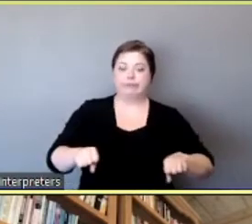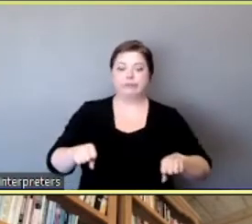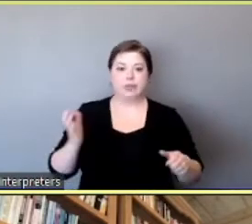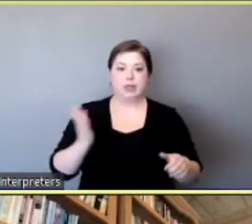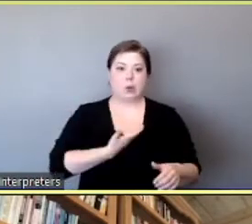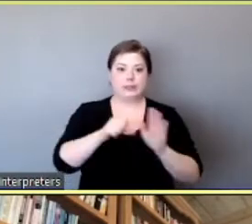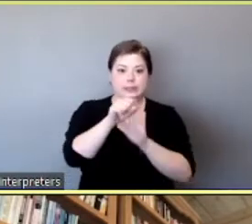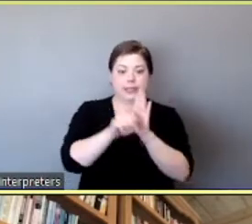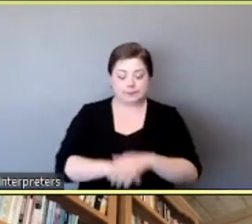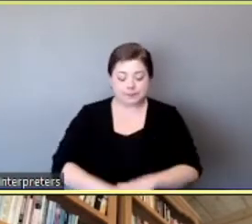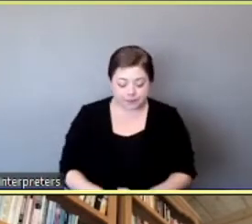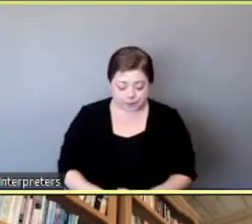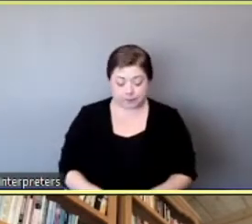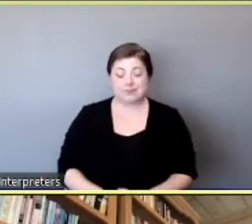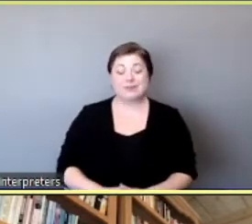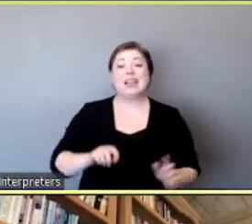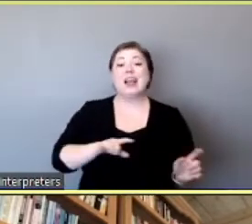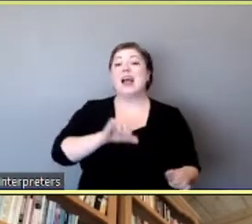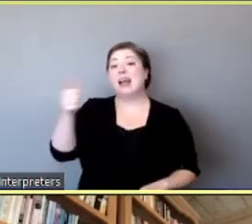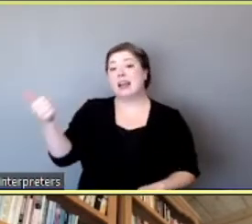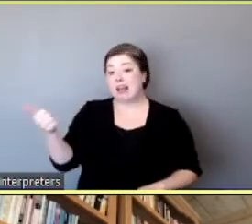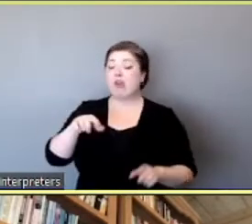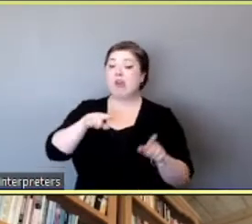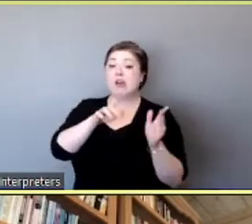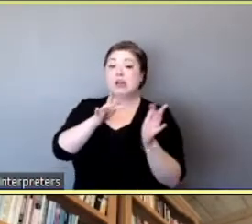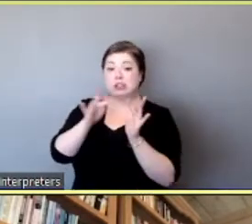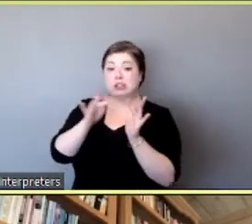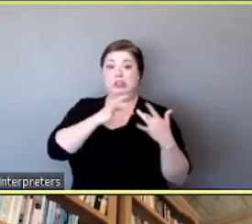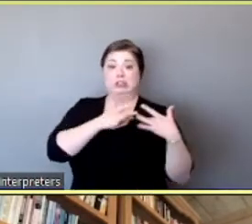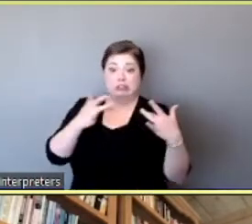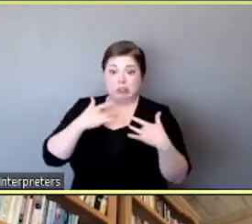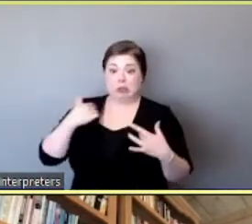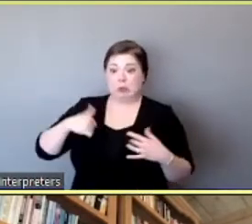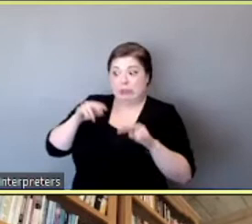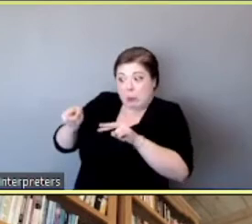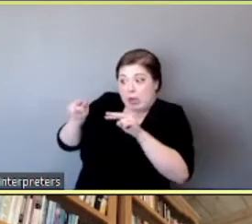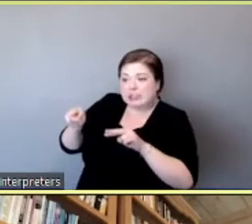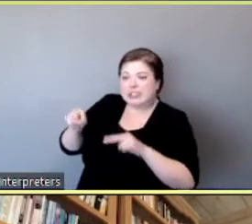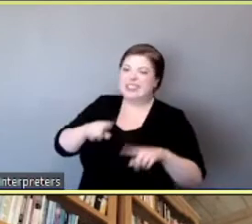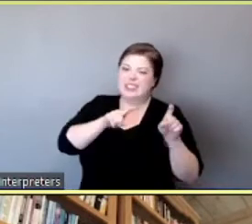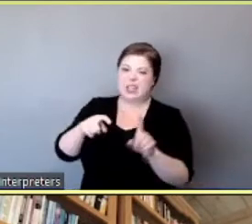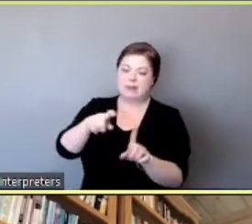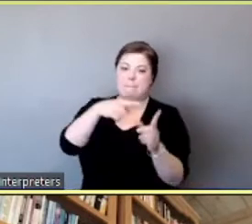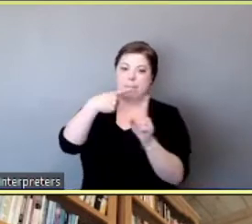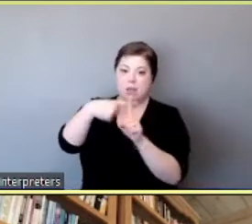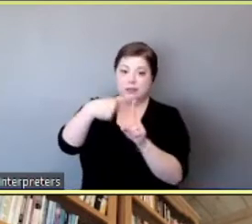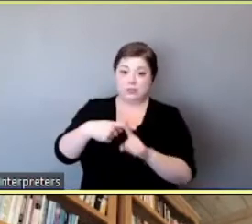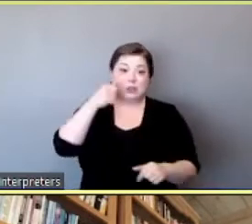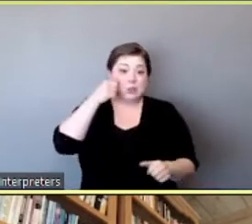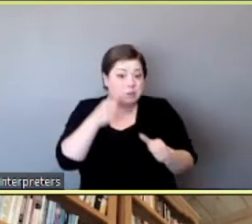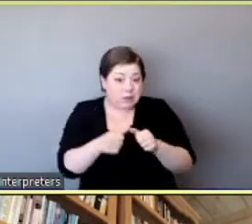Another concern we're watching very closely is test positivity. You may remember that we were